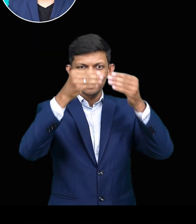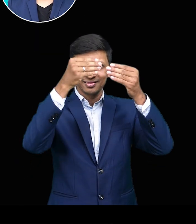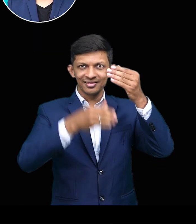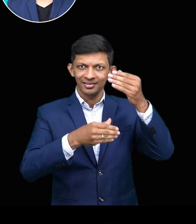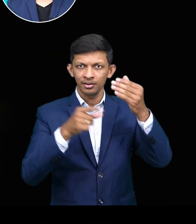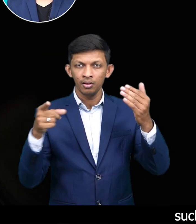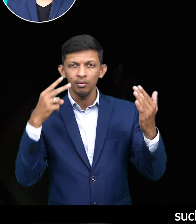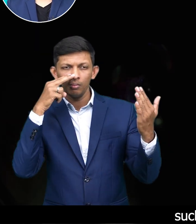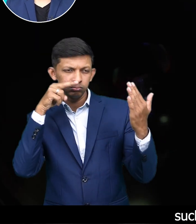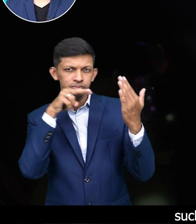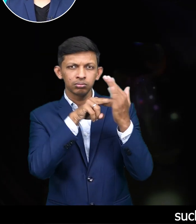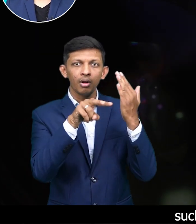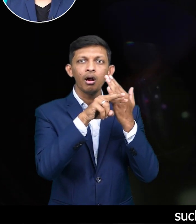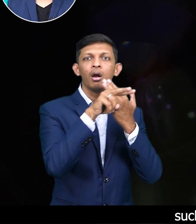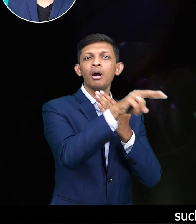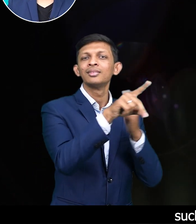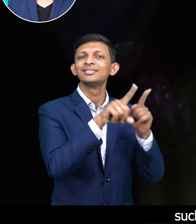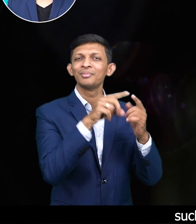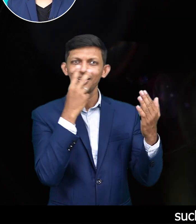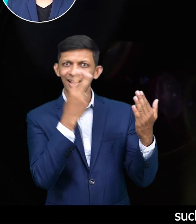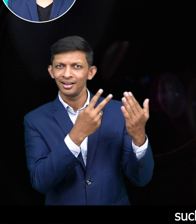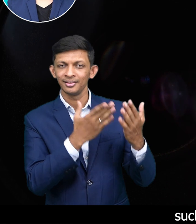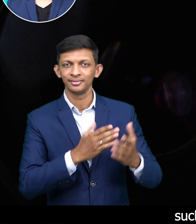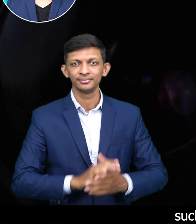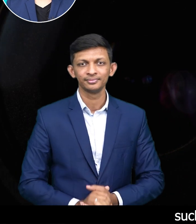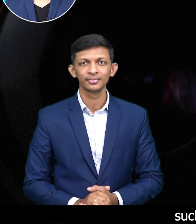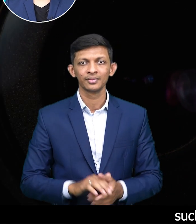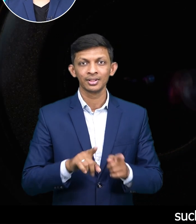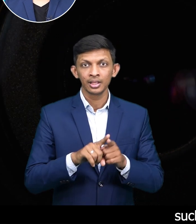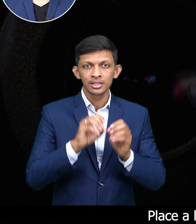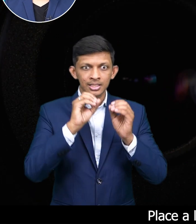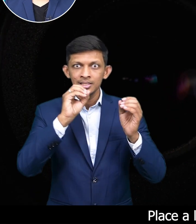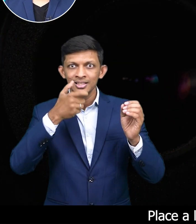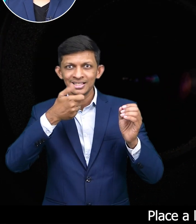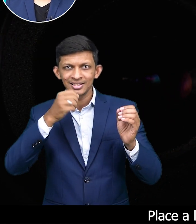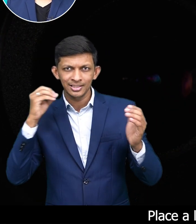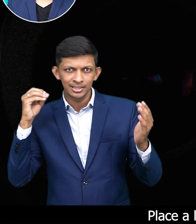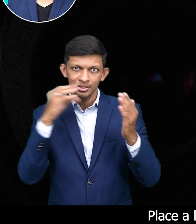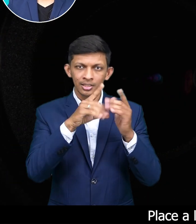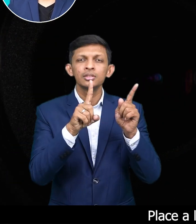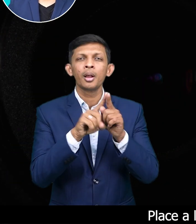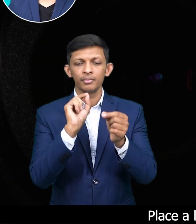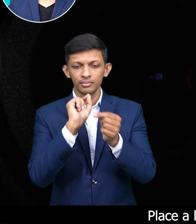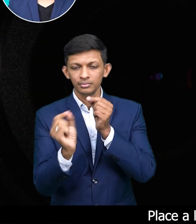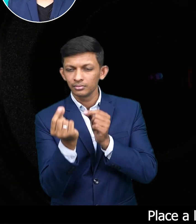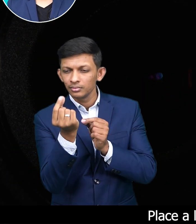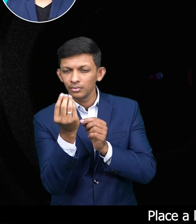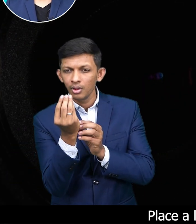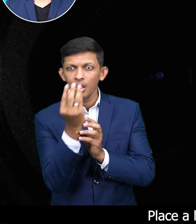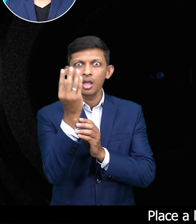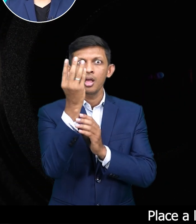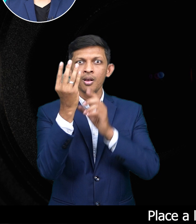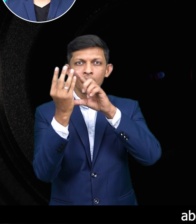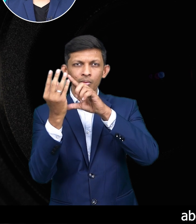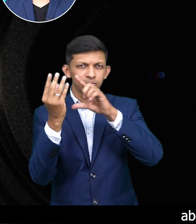cardboard sheet such that it acts as a screen. Place a lighted candle at a distance